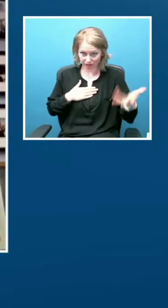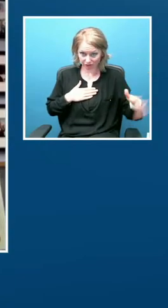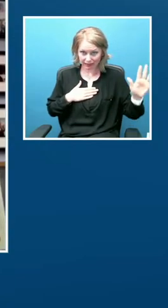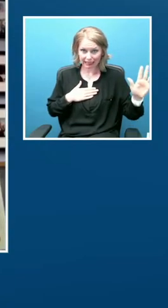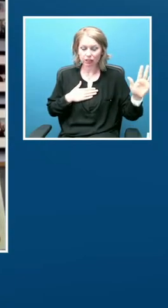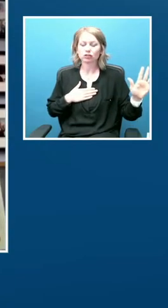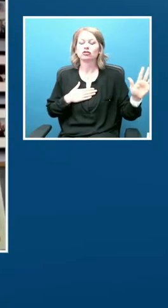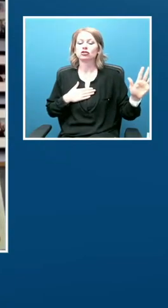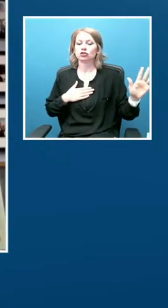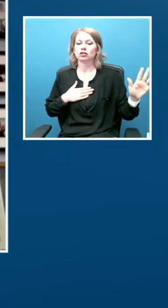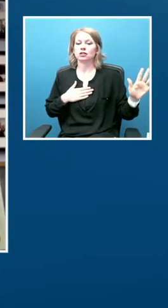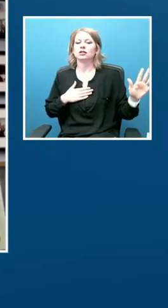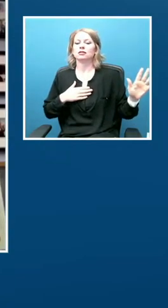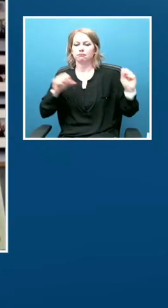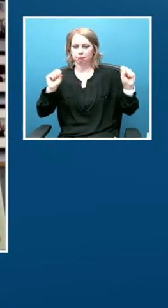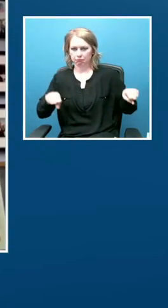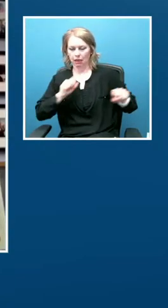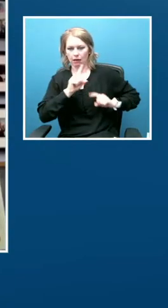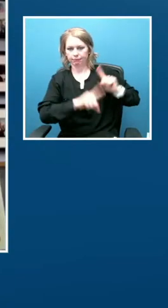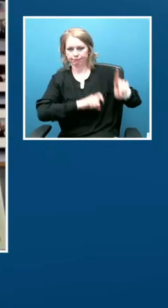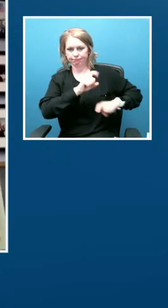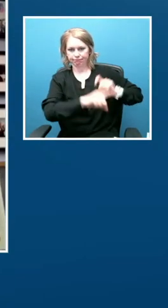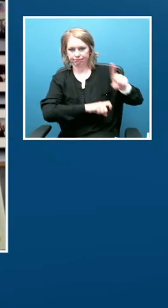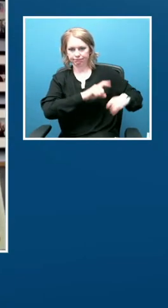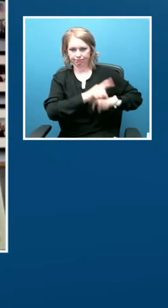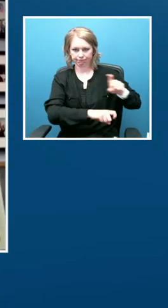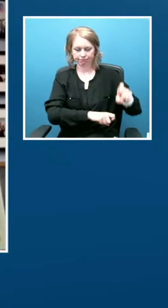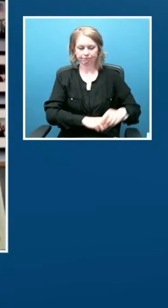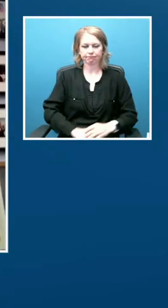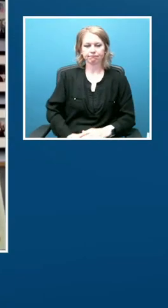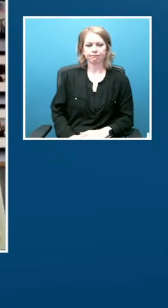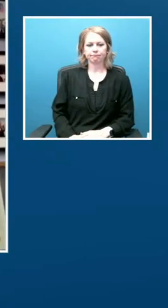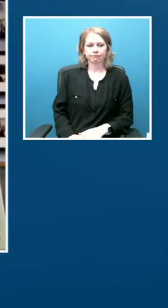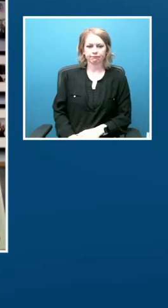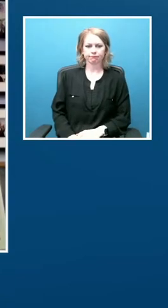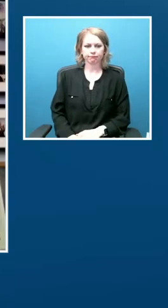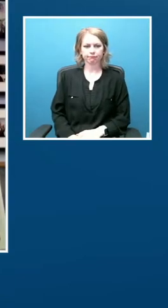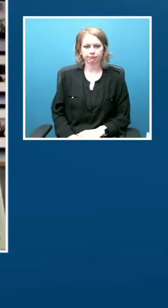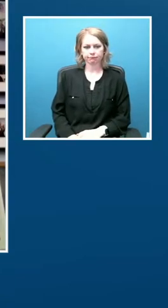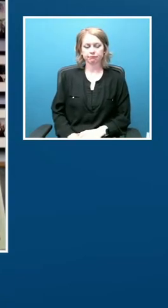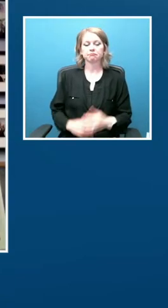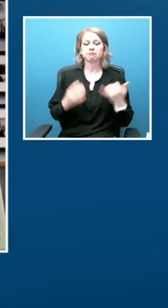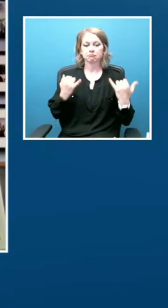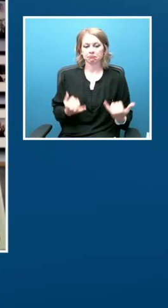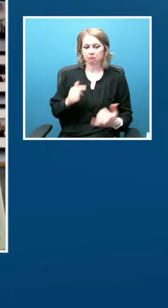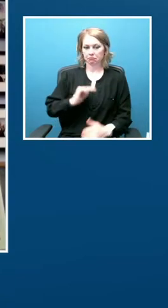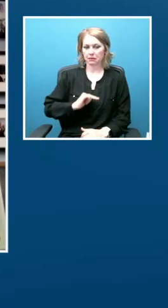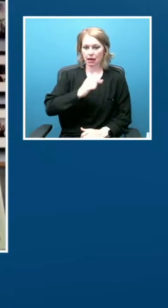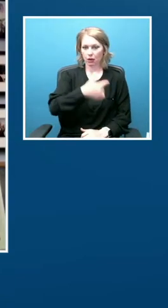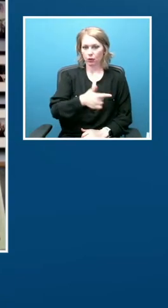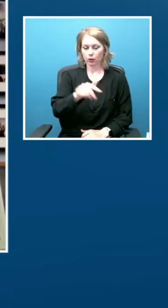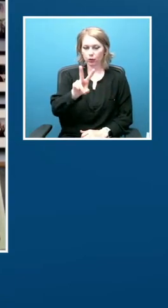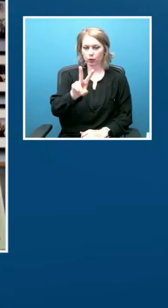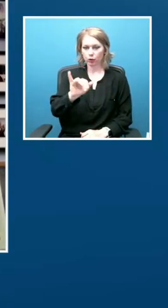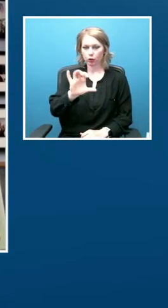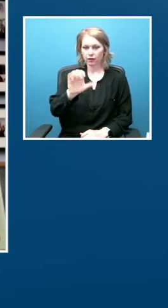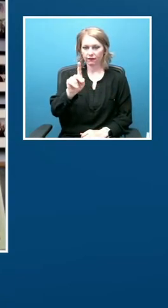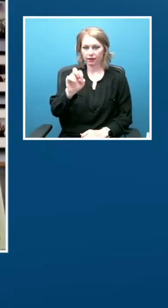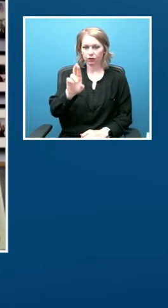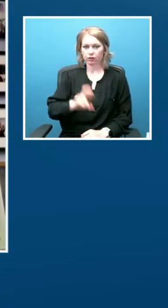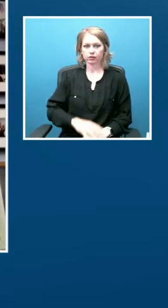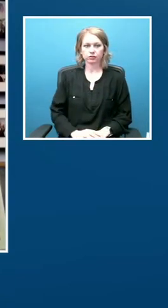challenge or the challenger parties is completed. Ms. Bickert, you may begin your presentation.